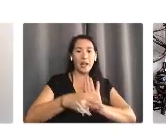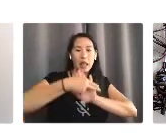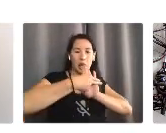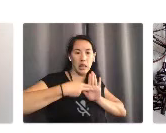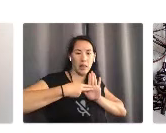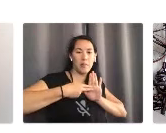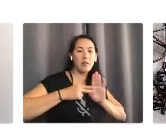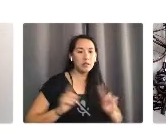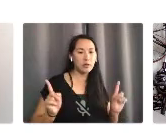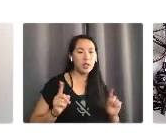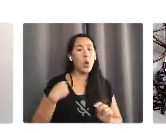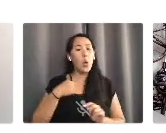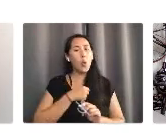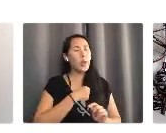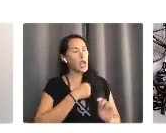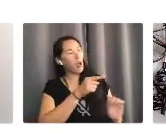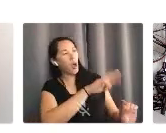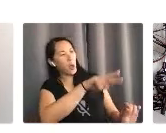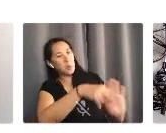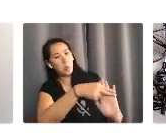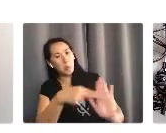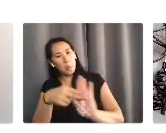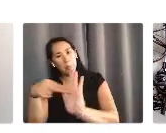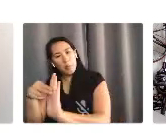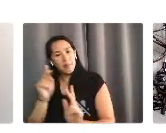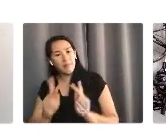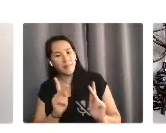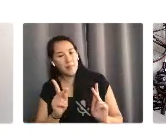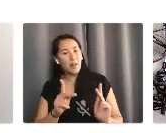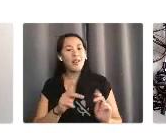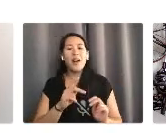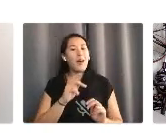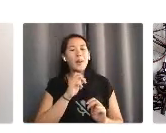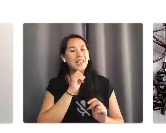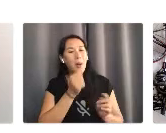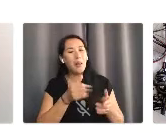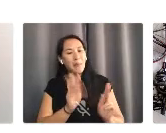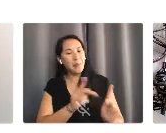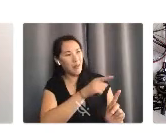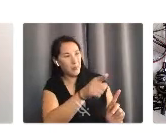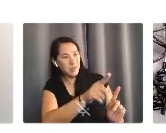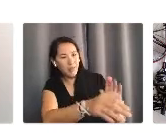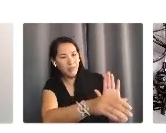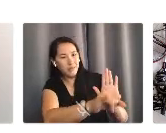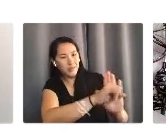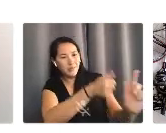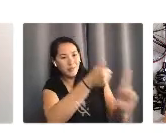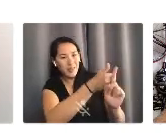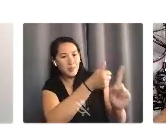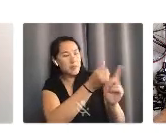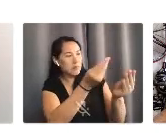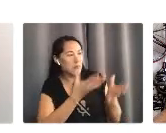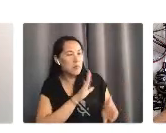been conditioned to label people to what we think they should be categorized as, rather than letting people label themselves and telling us what their preferences